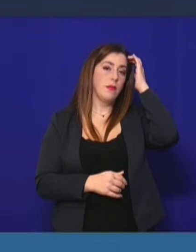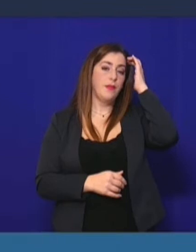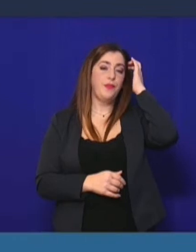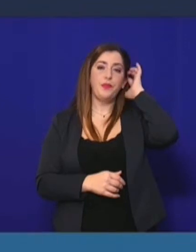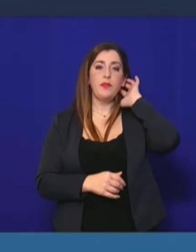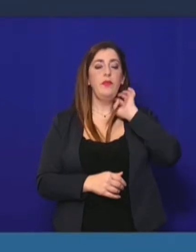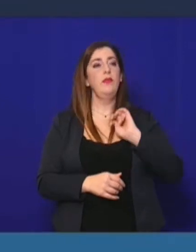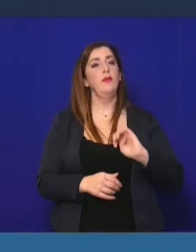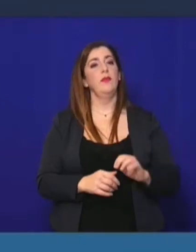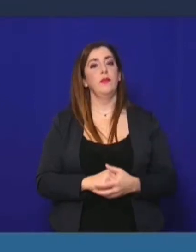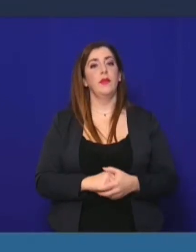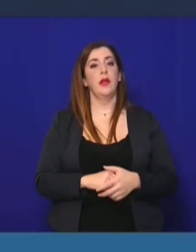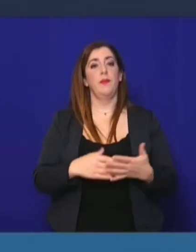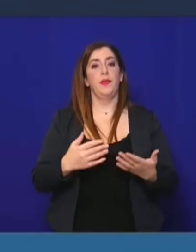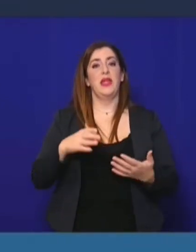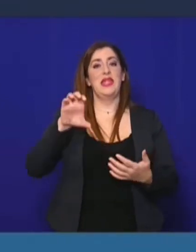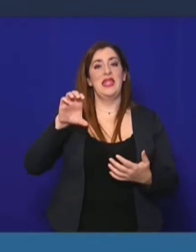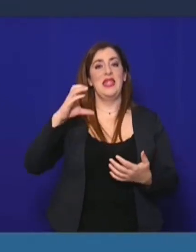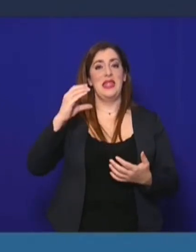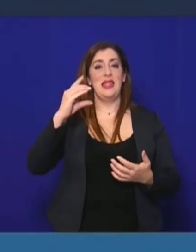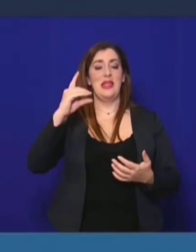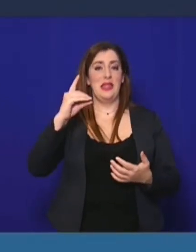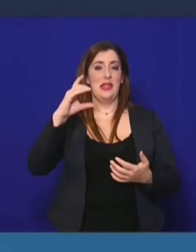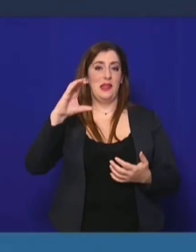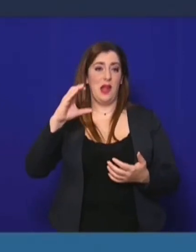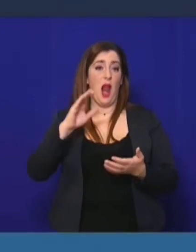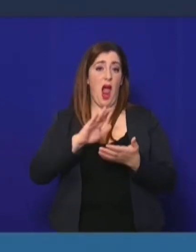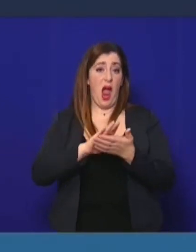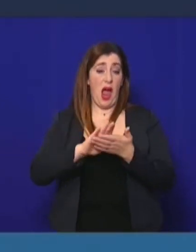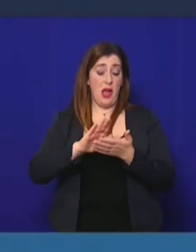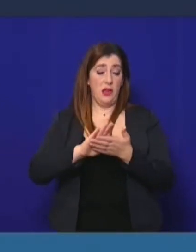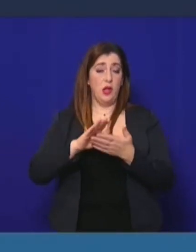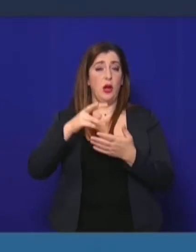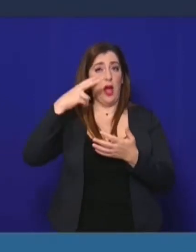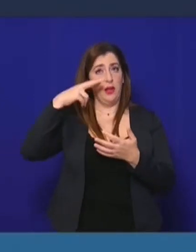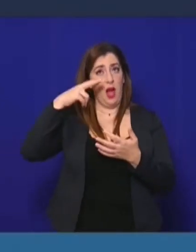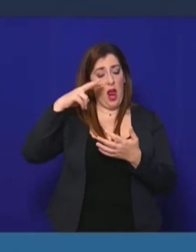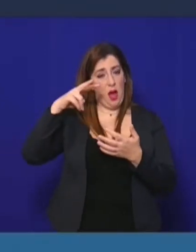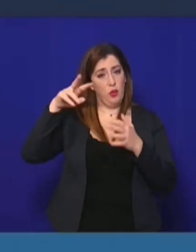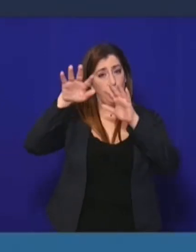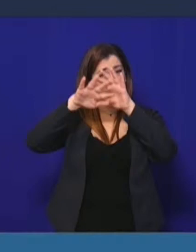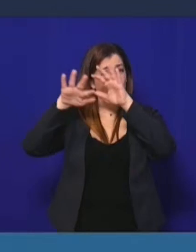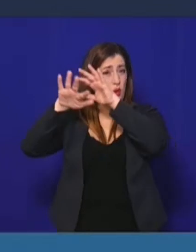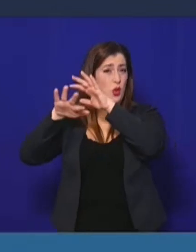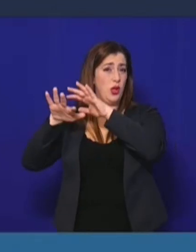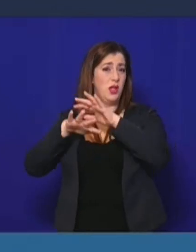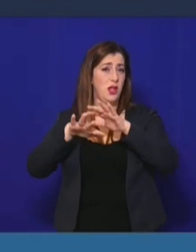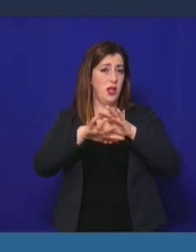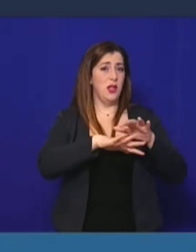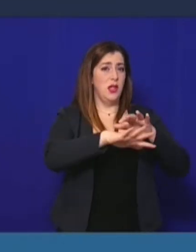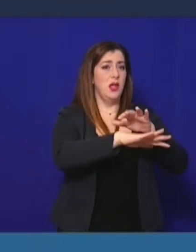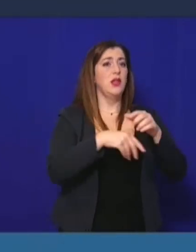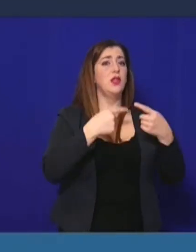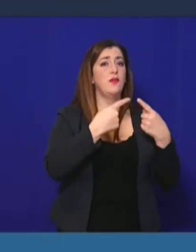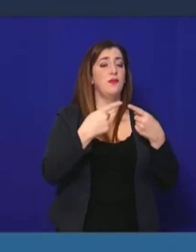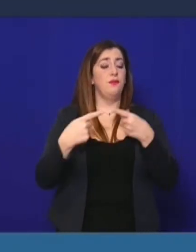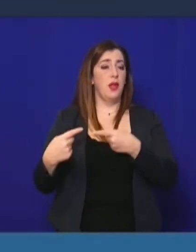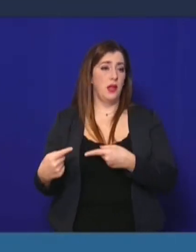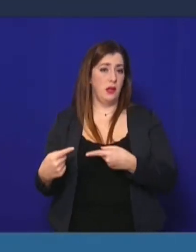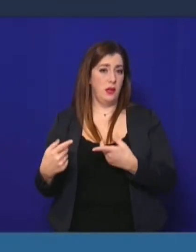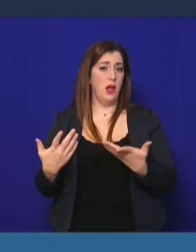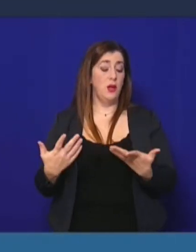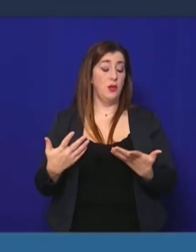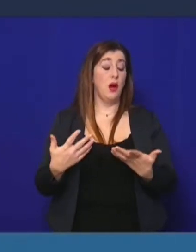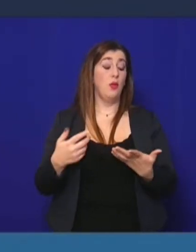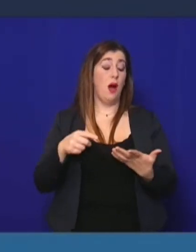anke mill-ECDC mill-modeling li kienu qegħdin jagħmlu li pajjiżi bħal Malta kif ukoll pajjiżi oħra Ewropej probbli jista' jkollhom